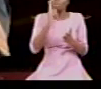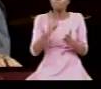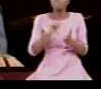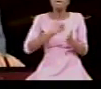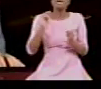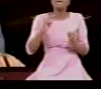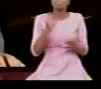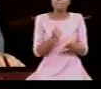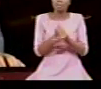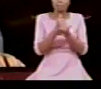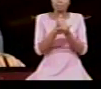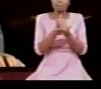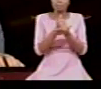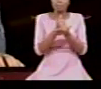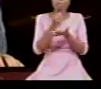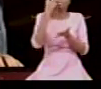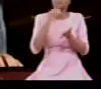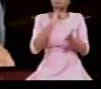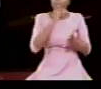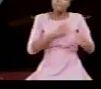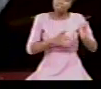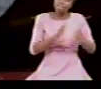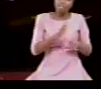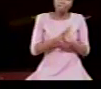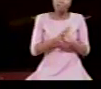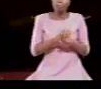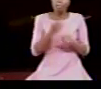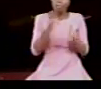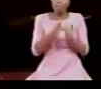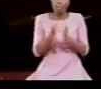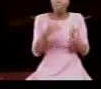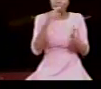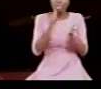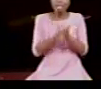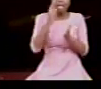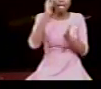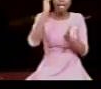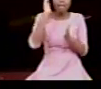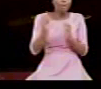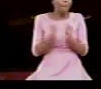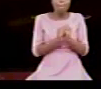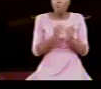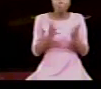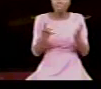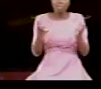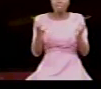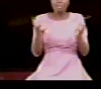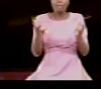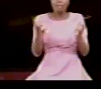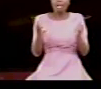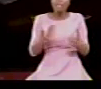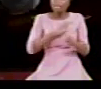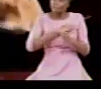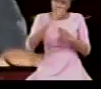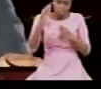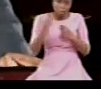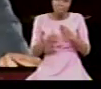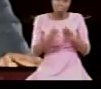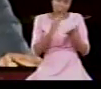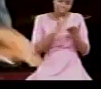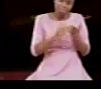I need help. And God is merciful. The Bible said he will abundantly, sufficiently